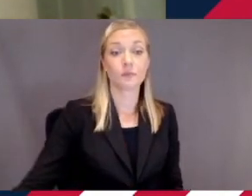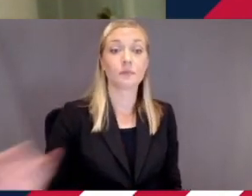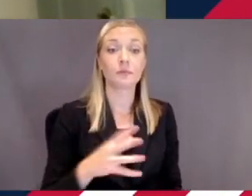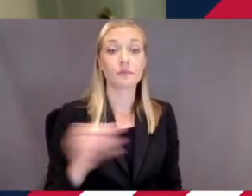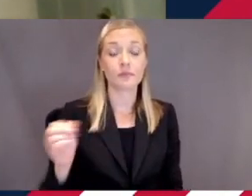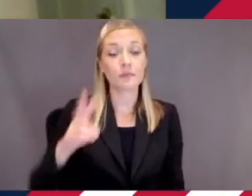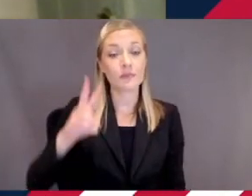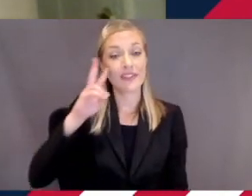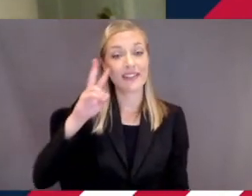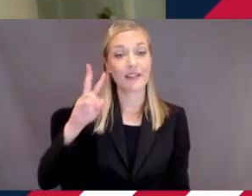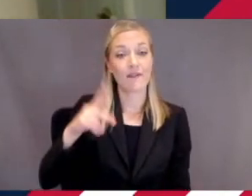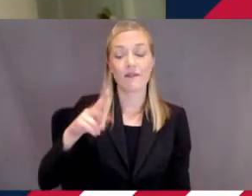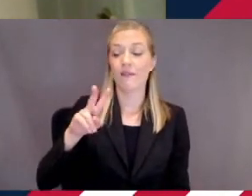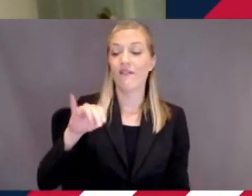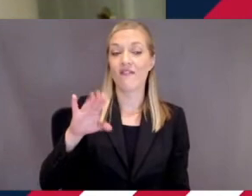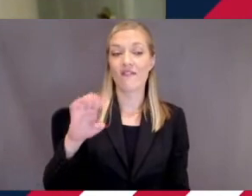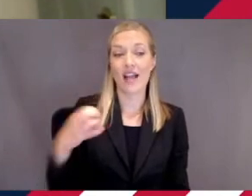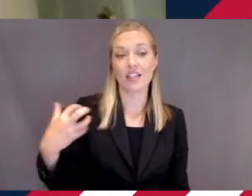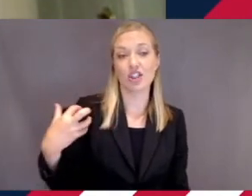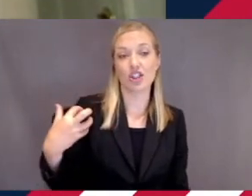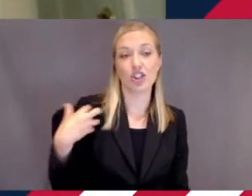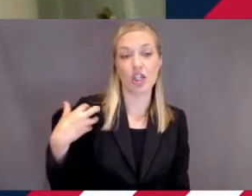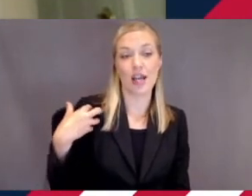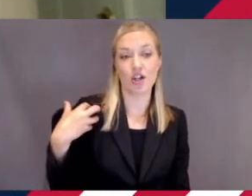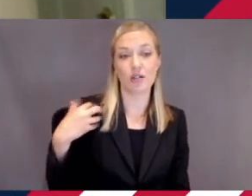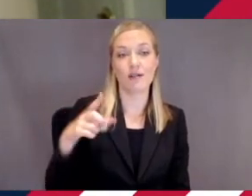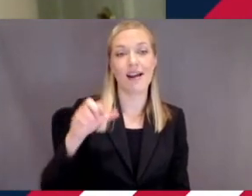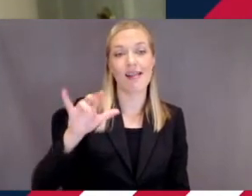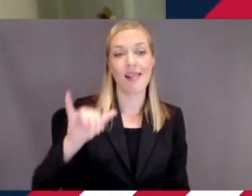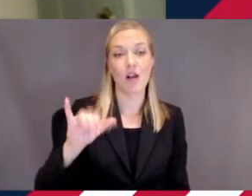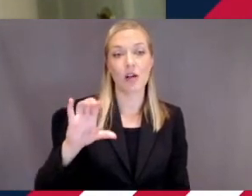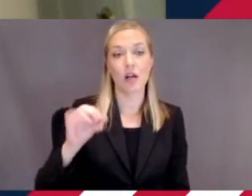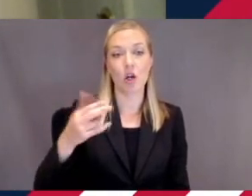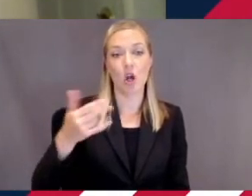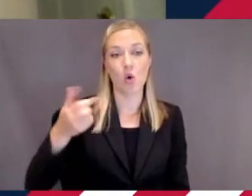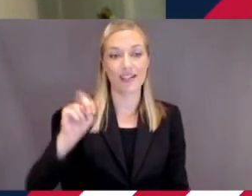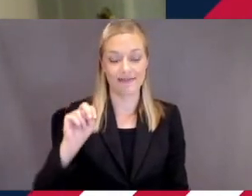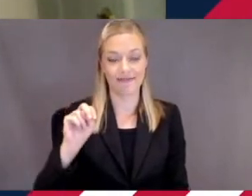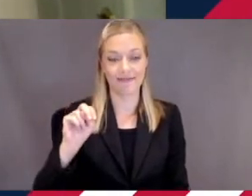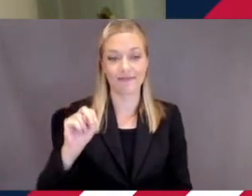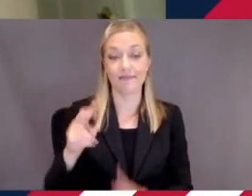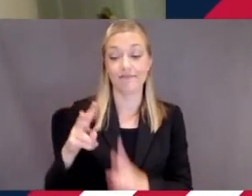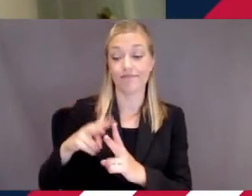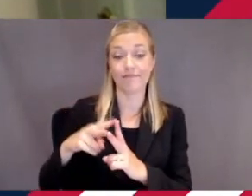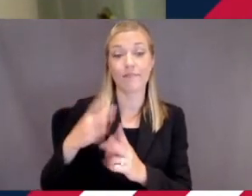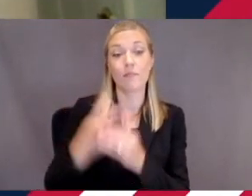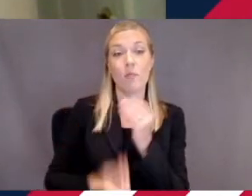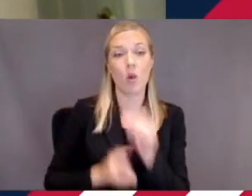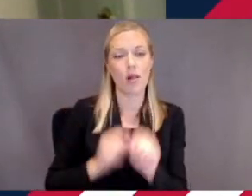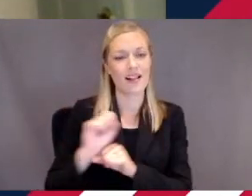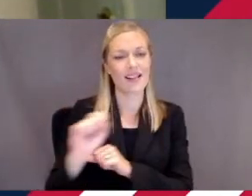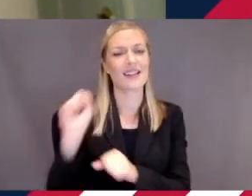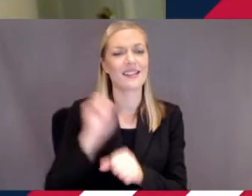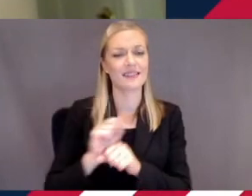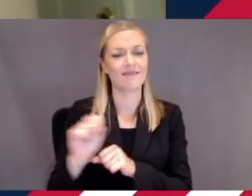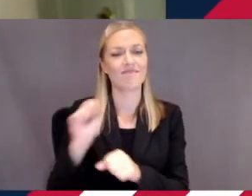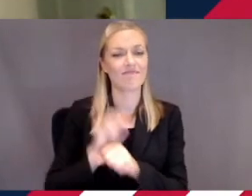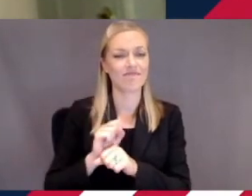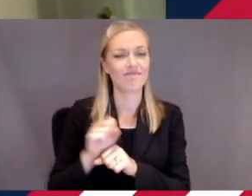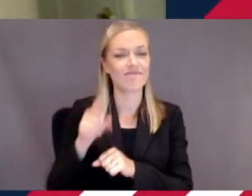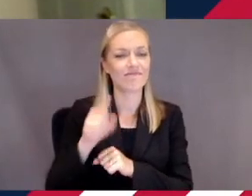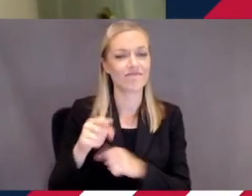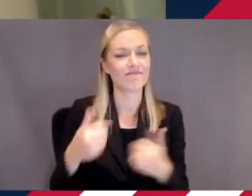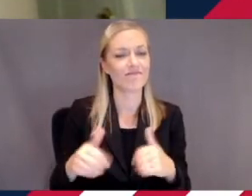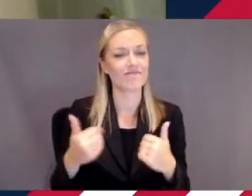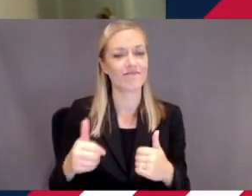Cohen, both who put in so many hours to make that possible, as well as all of the members of that commission. On a personal note, I would like to